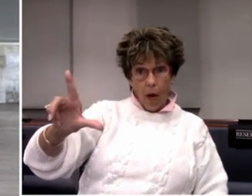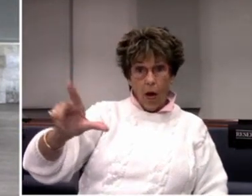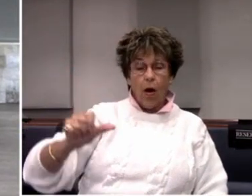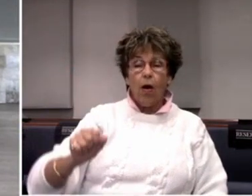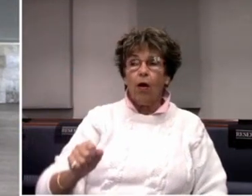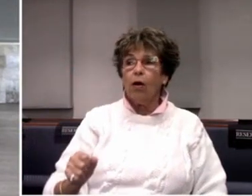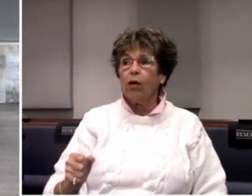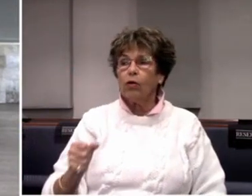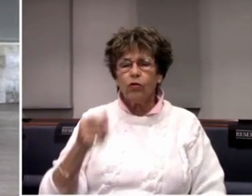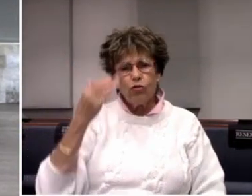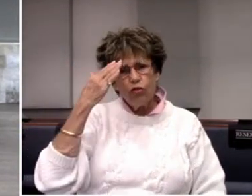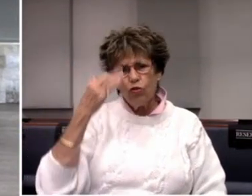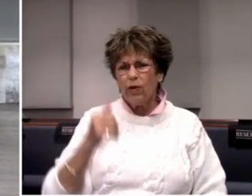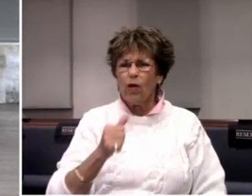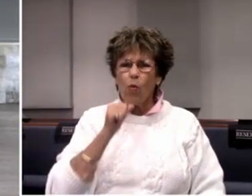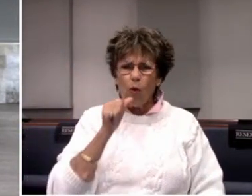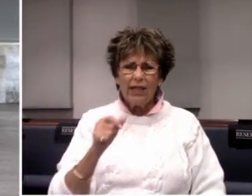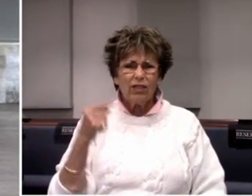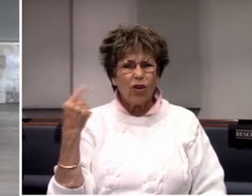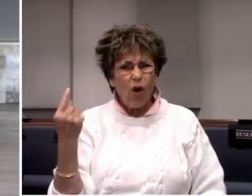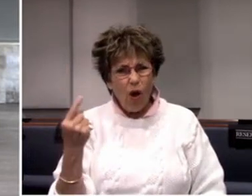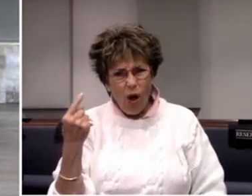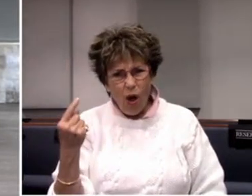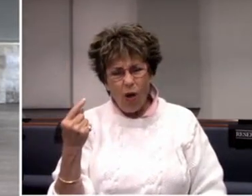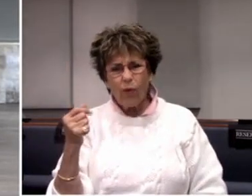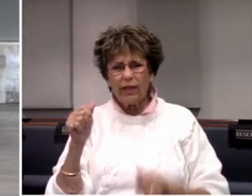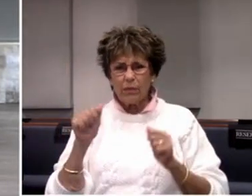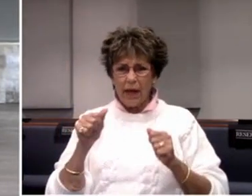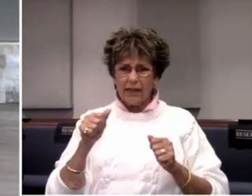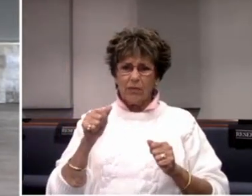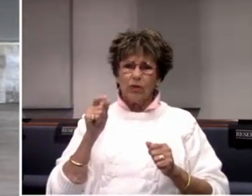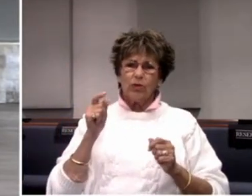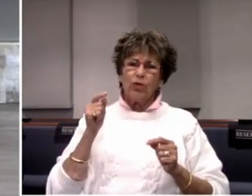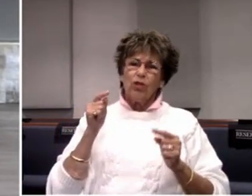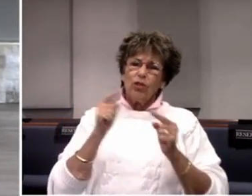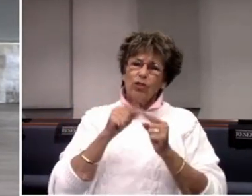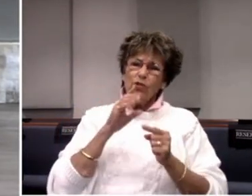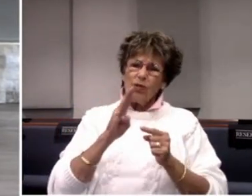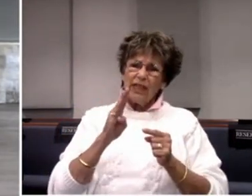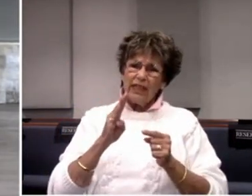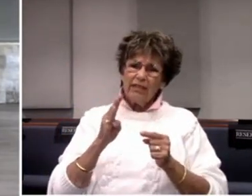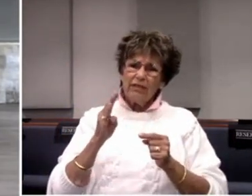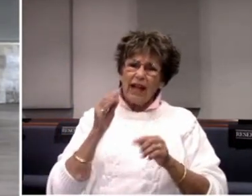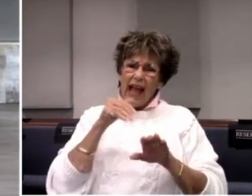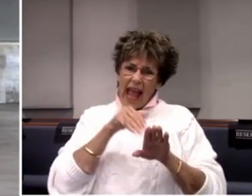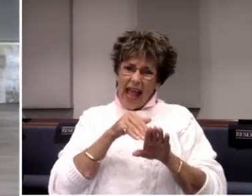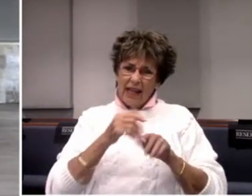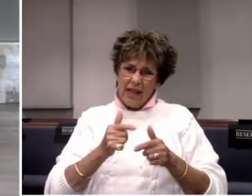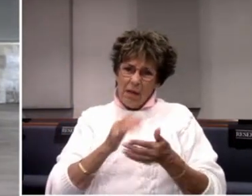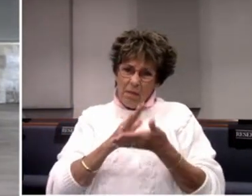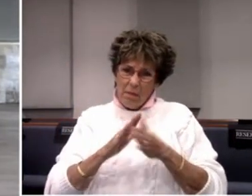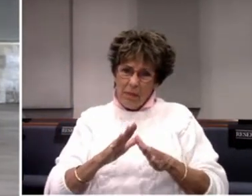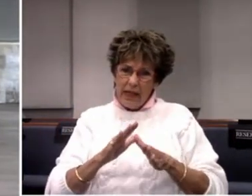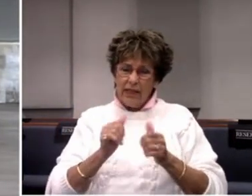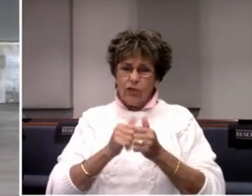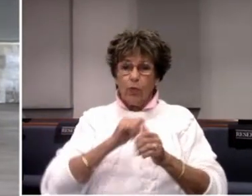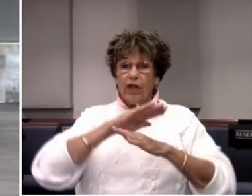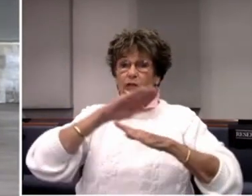always possible to live peaceably with all men. But